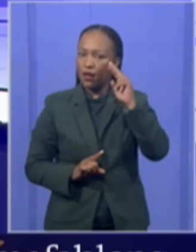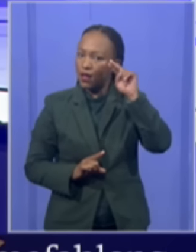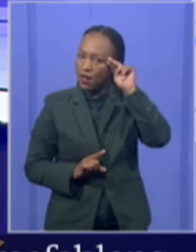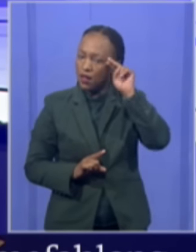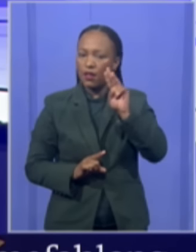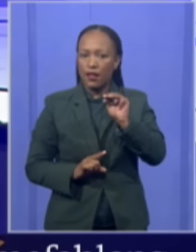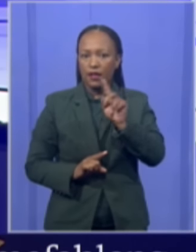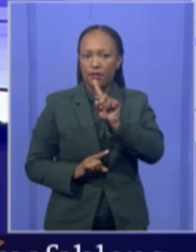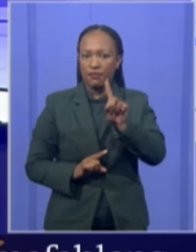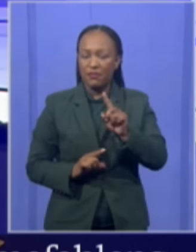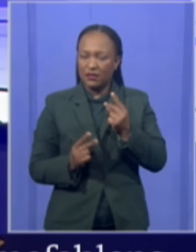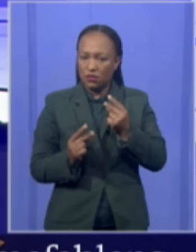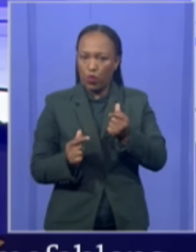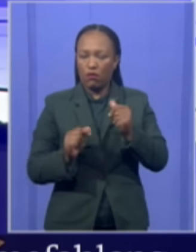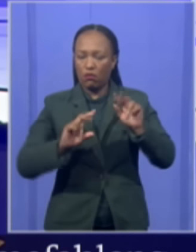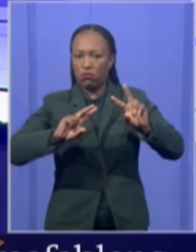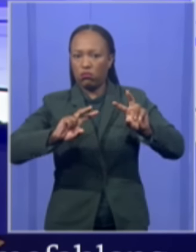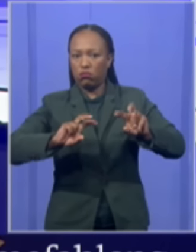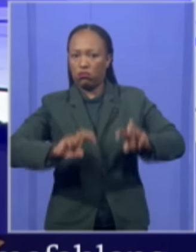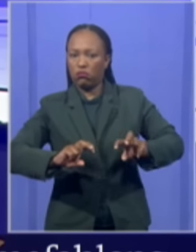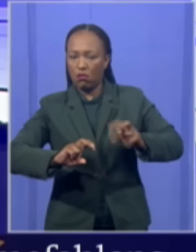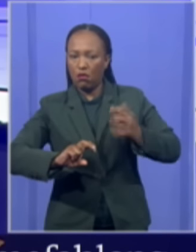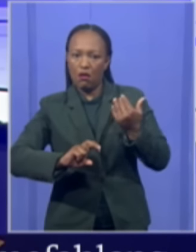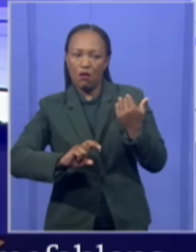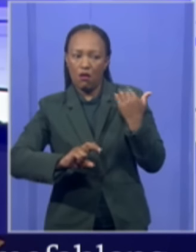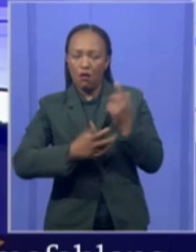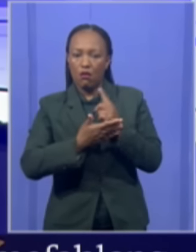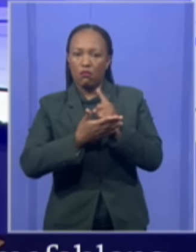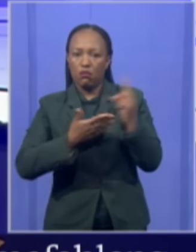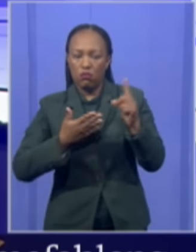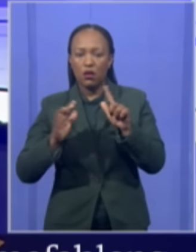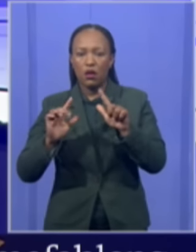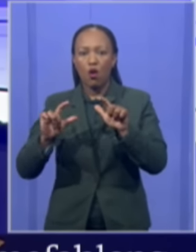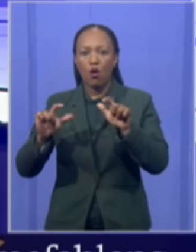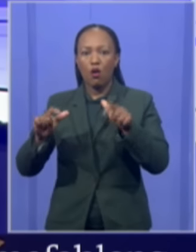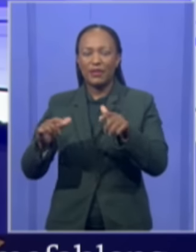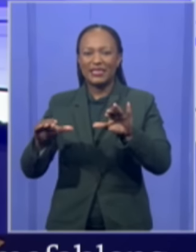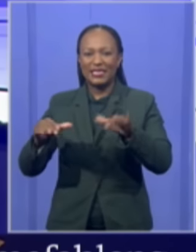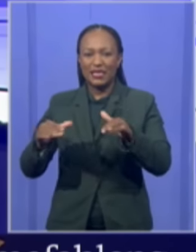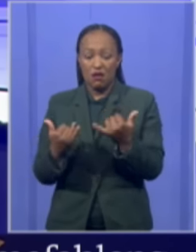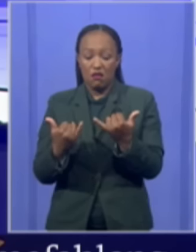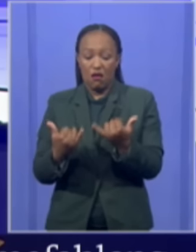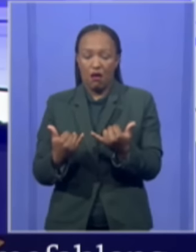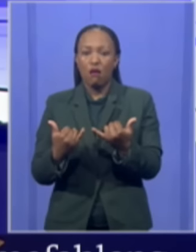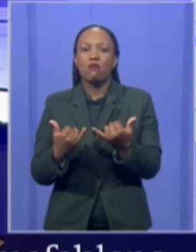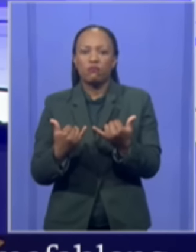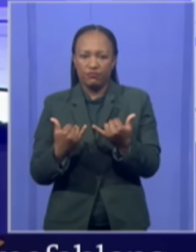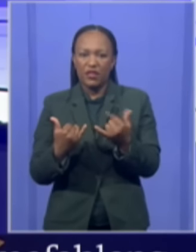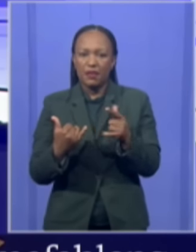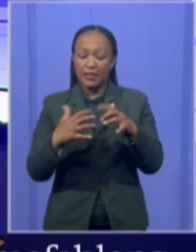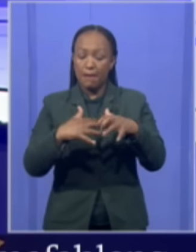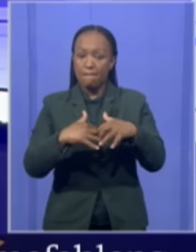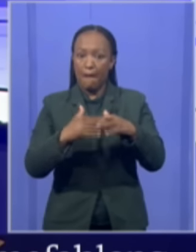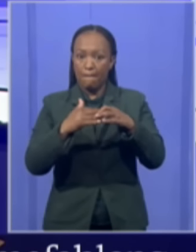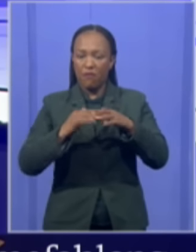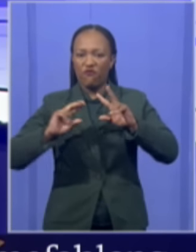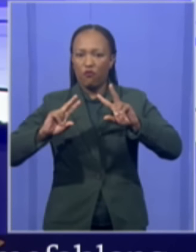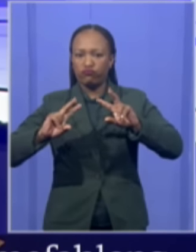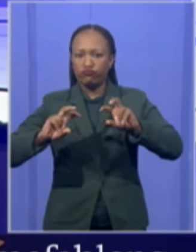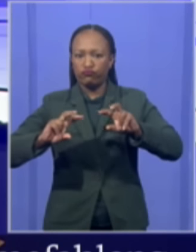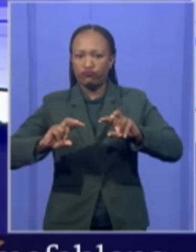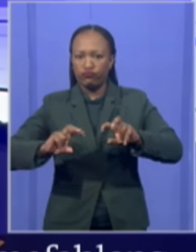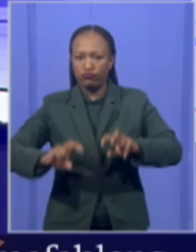Mkhwanazi ka ponyo ya leihlo. Bekeng ya go feta go tšere sephetho sa gore komiti ya nakwana ke yona e tlabang ya maleba go nyakiša dikutullo tšeo.